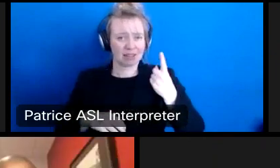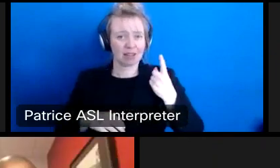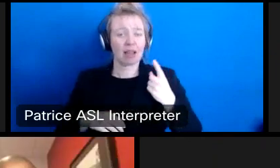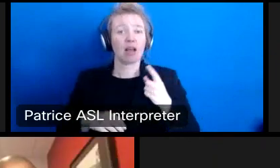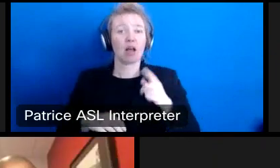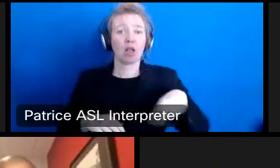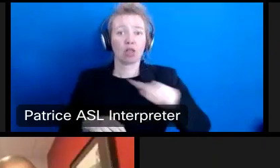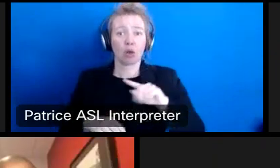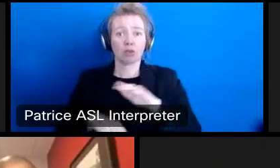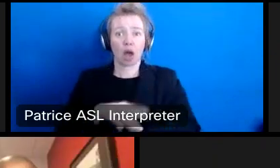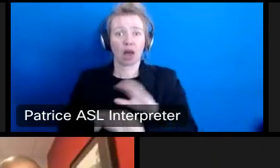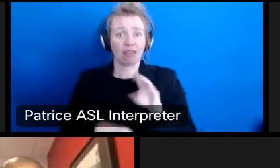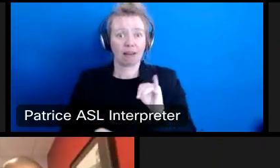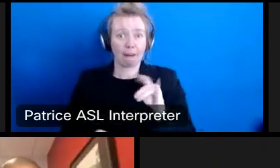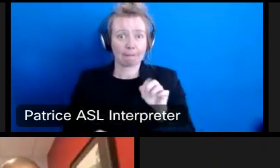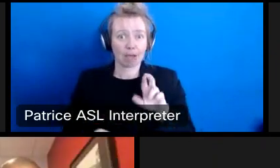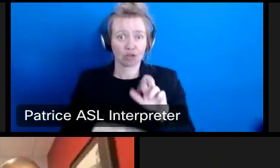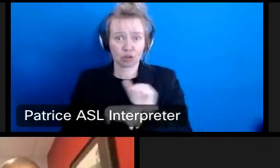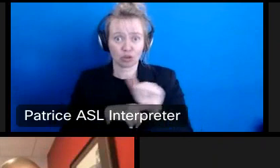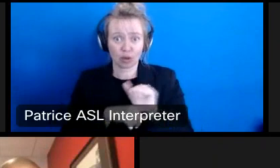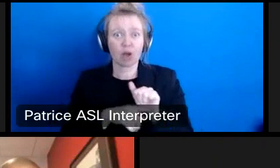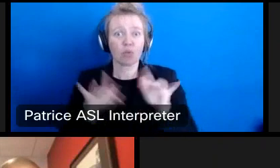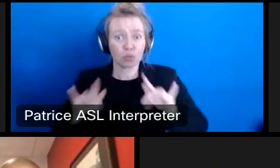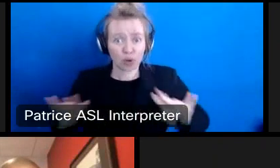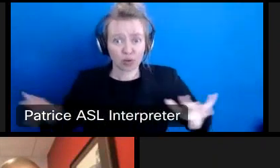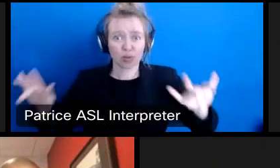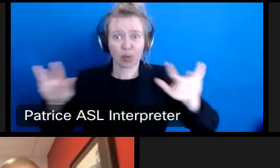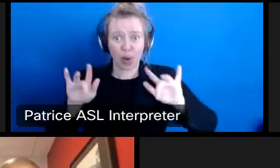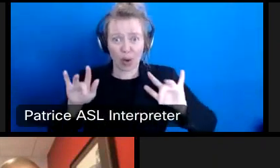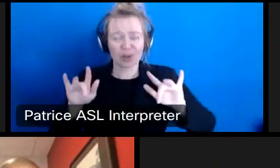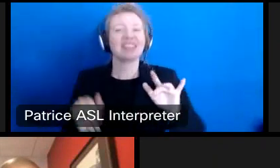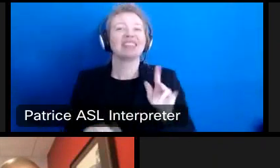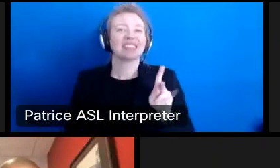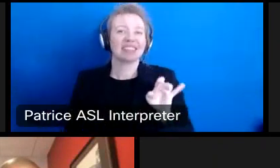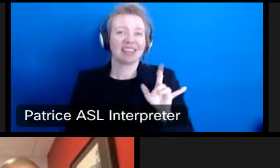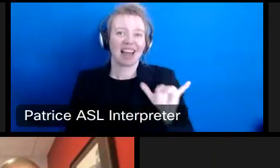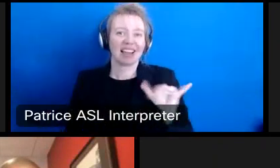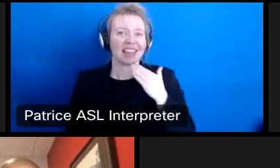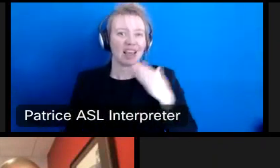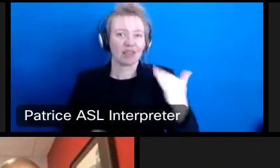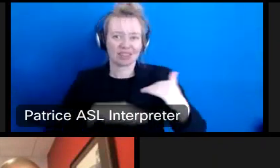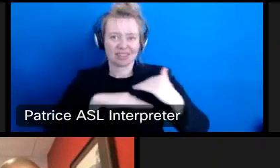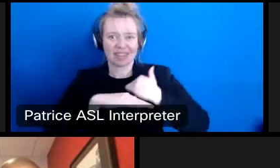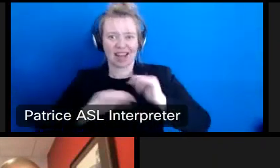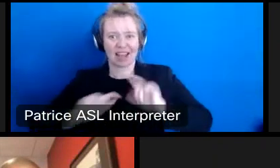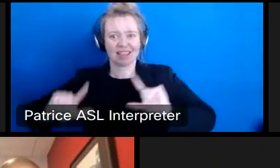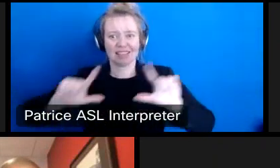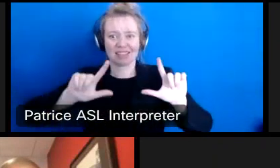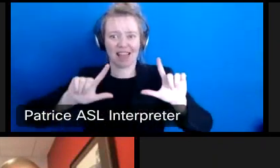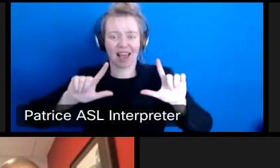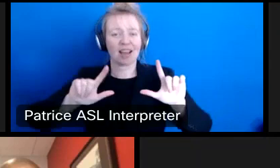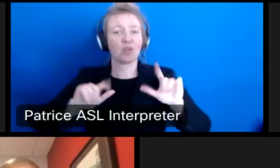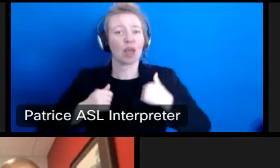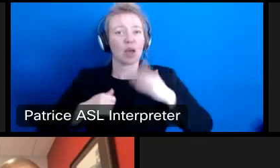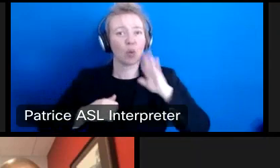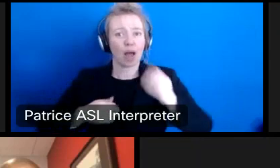was recorded. And so Kelly, I appreciate you sending over the slide deck. That will be great. We'll upload that as well. But we